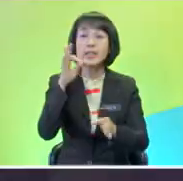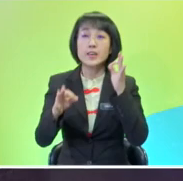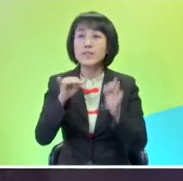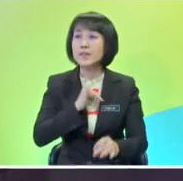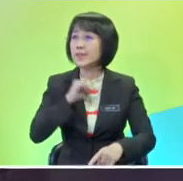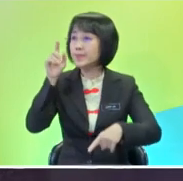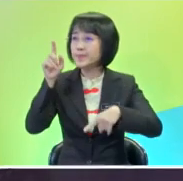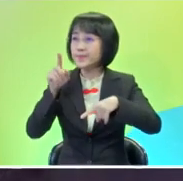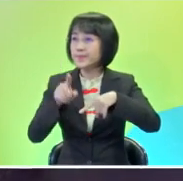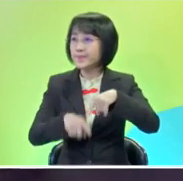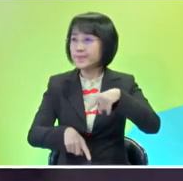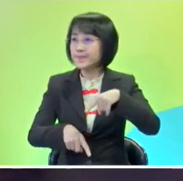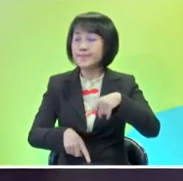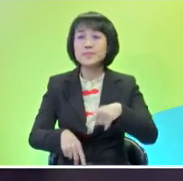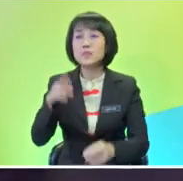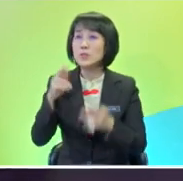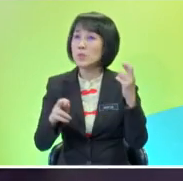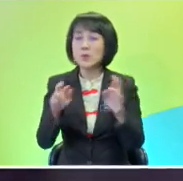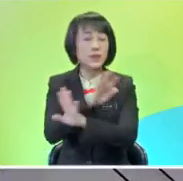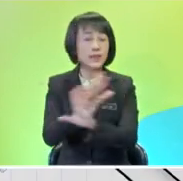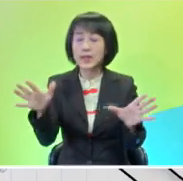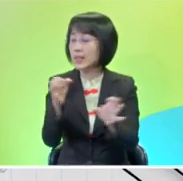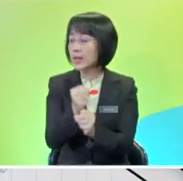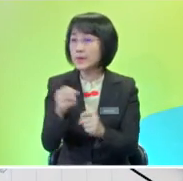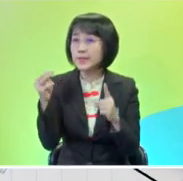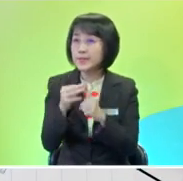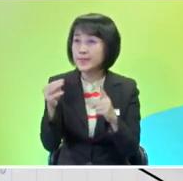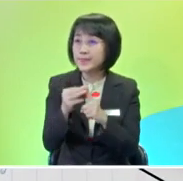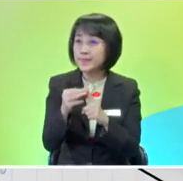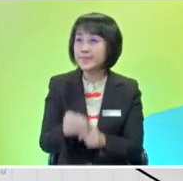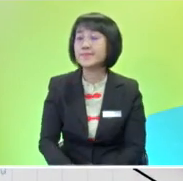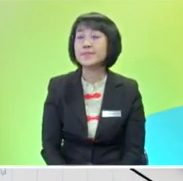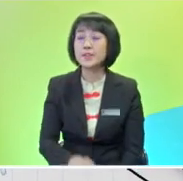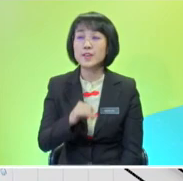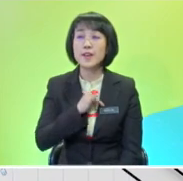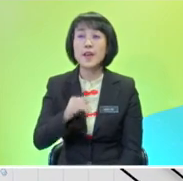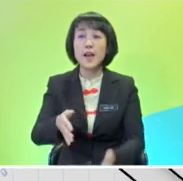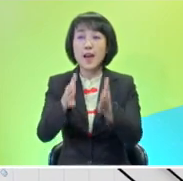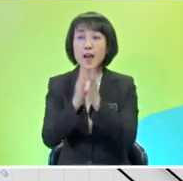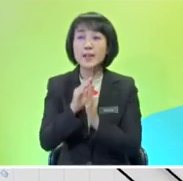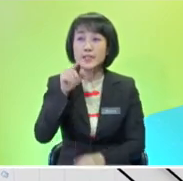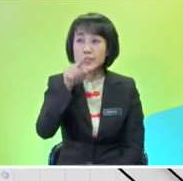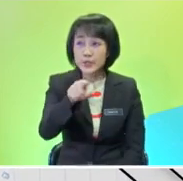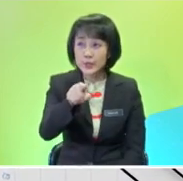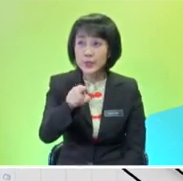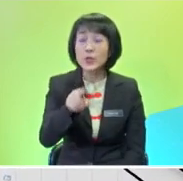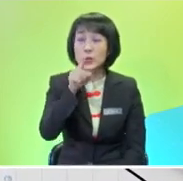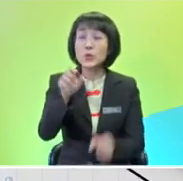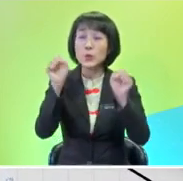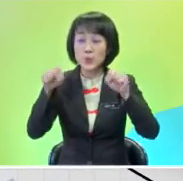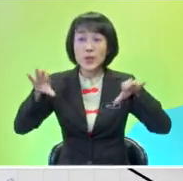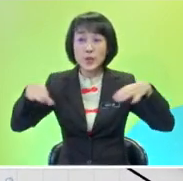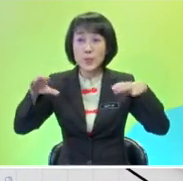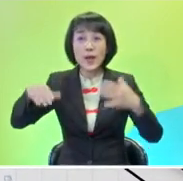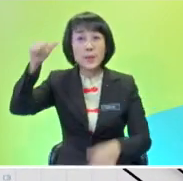to challenge you by asking you a question. And if you can do it, Team Man gets 1 point. Wow. But if